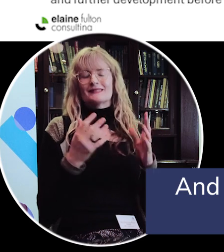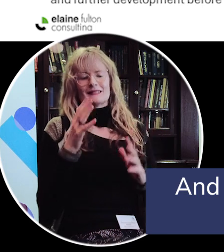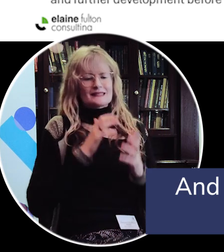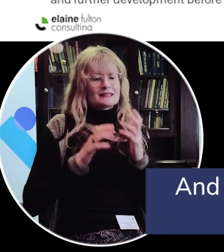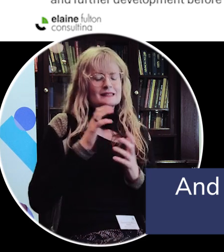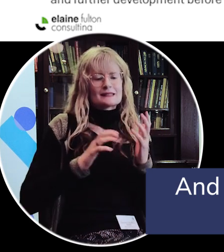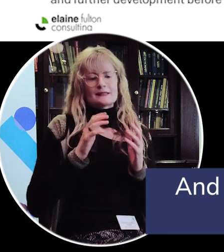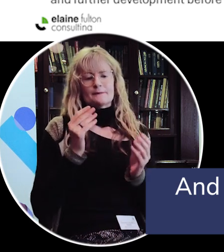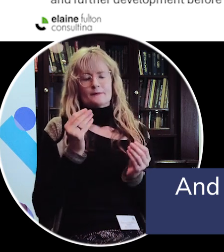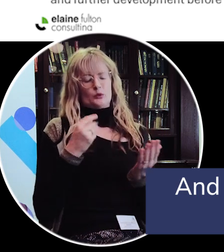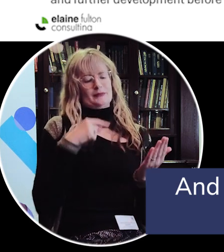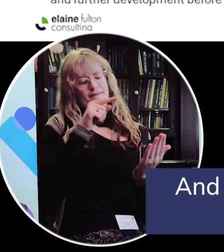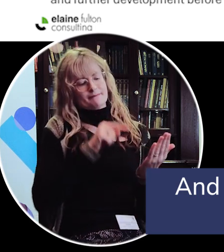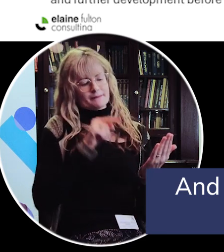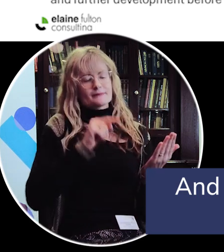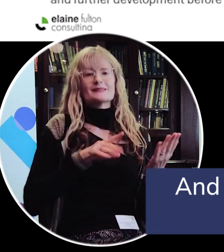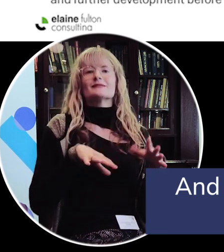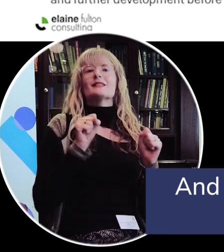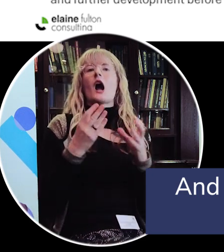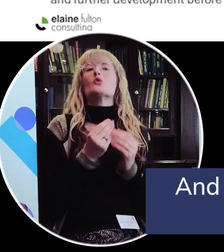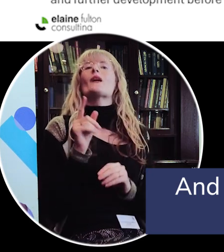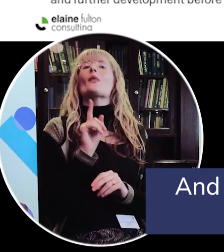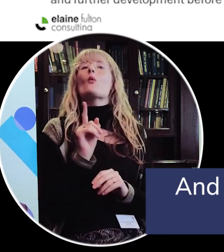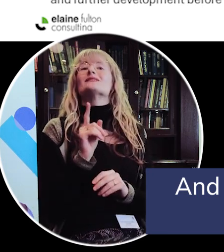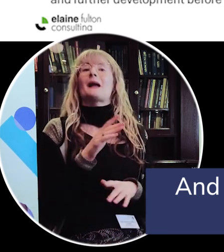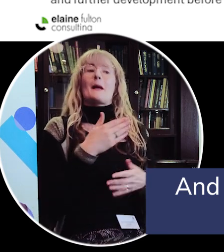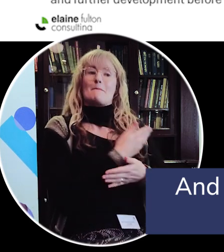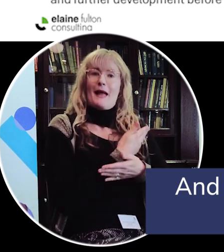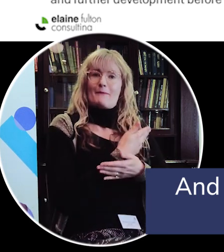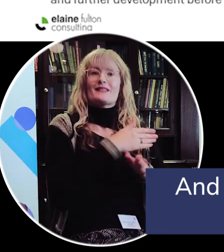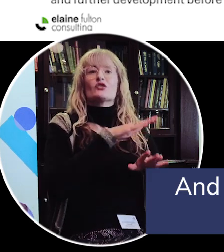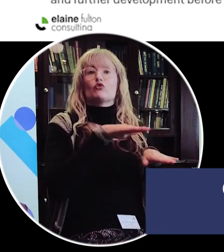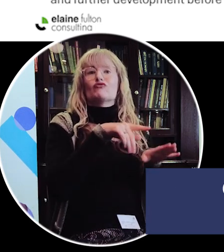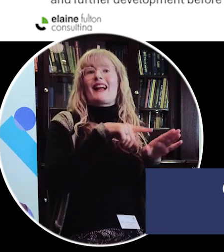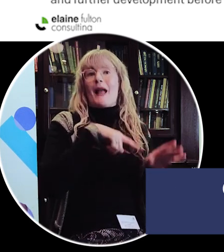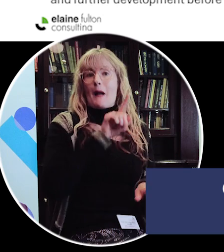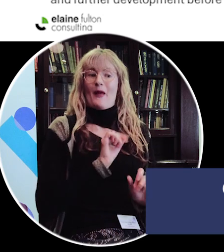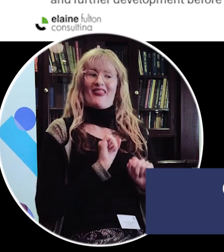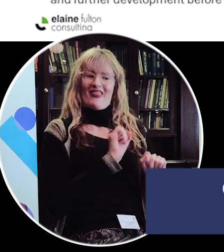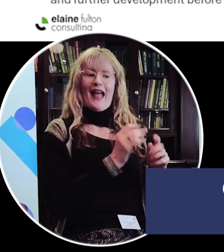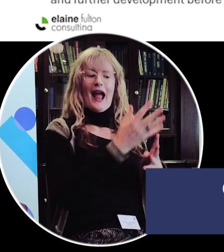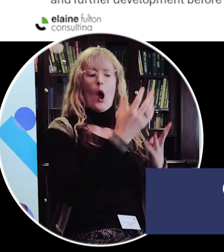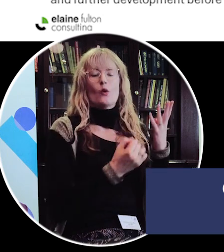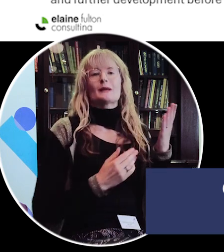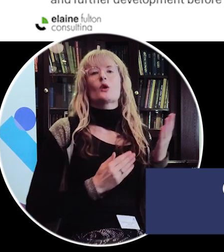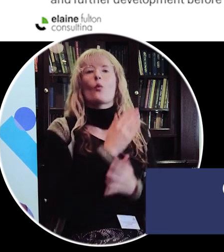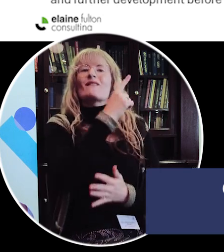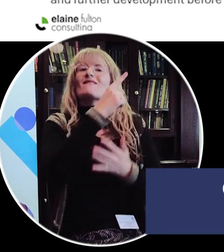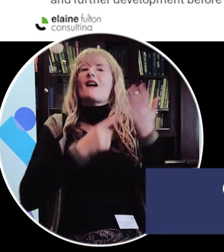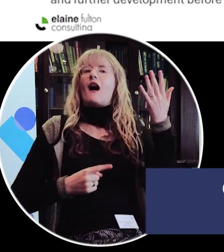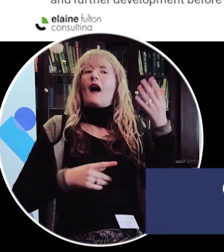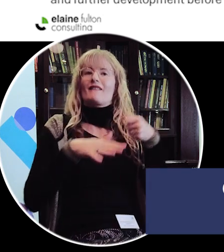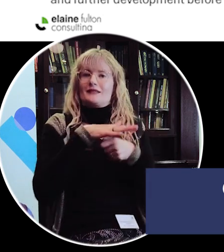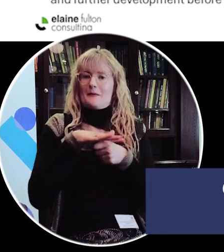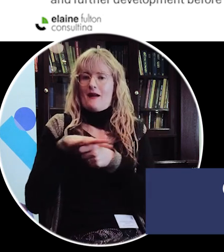that focus on outcomes for babies, children and young people across the 5 domains, and to